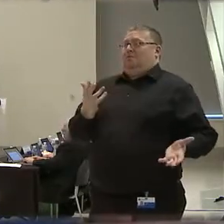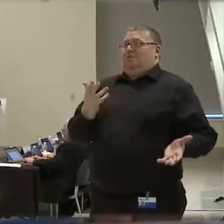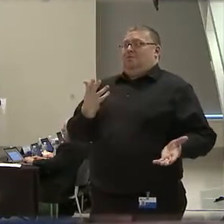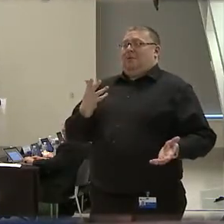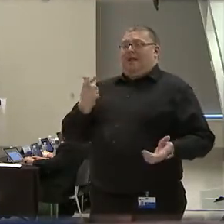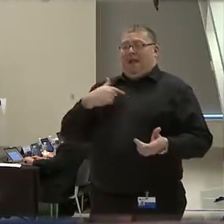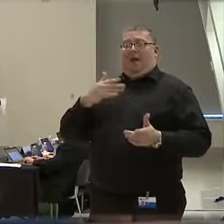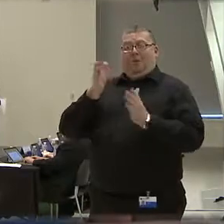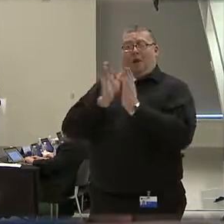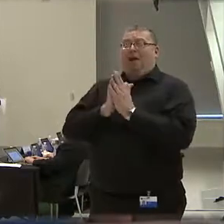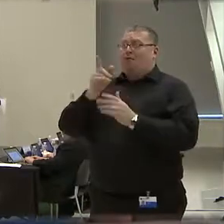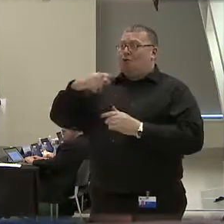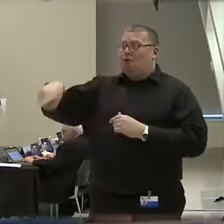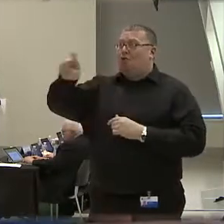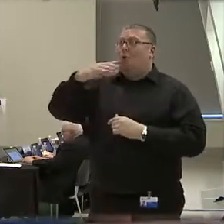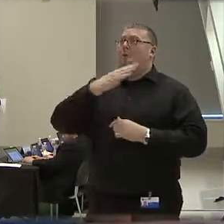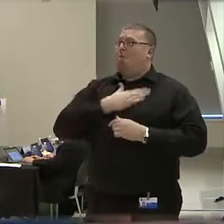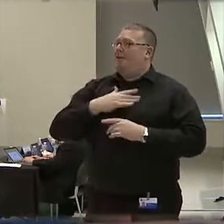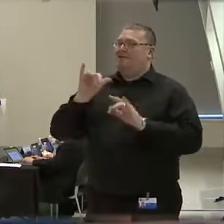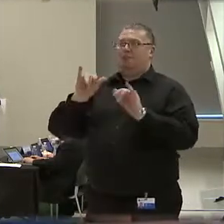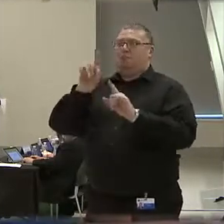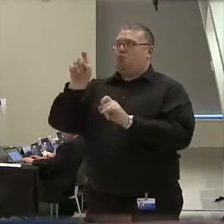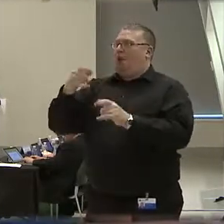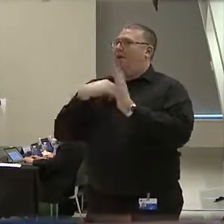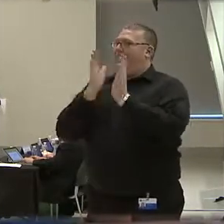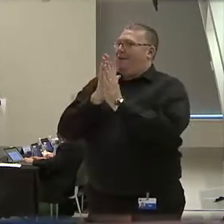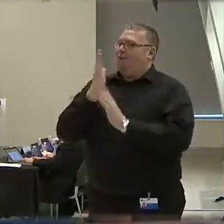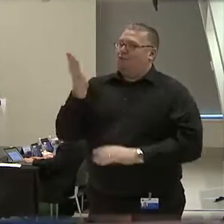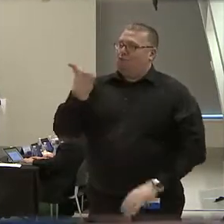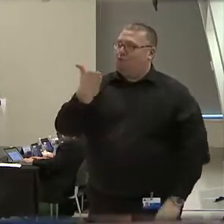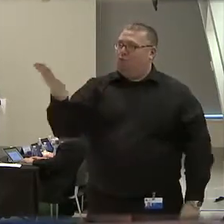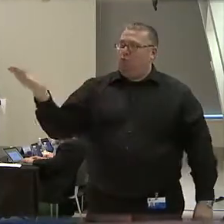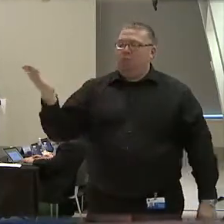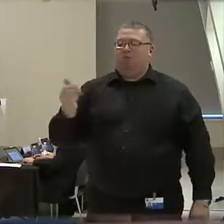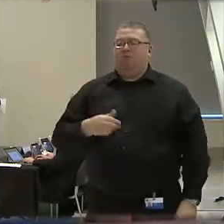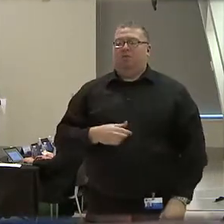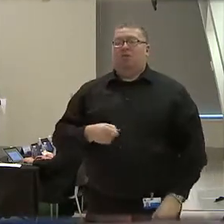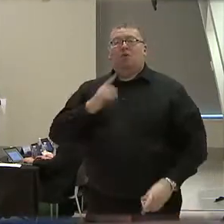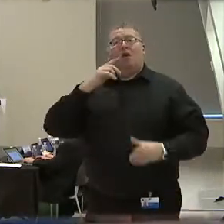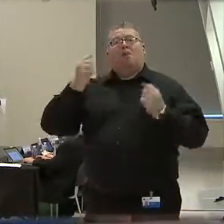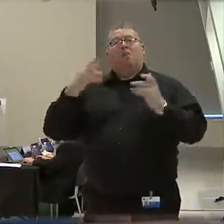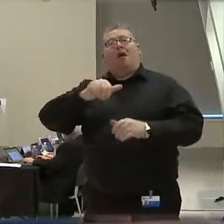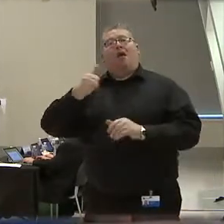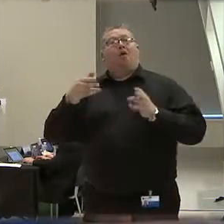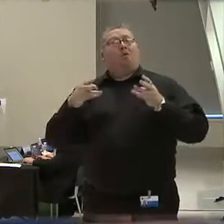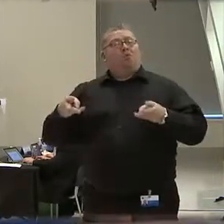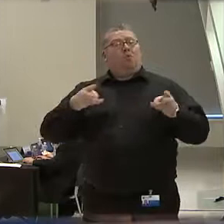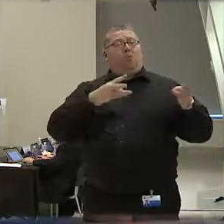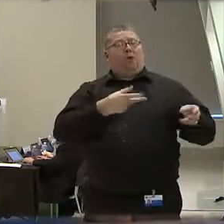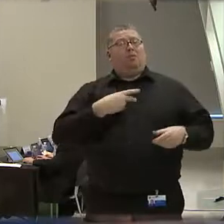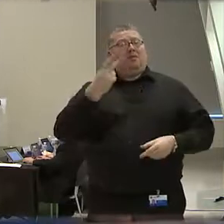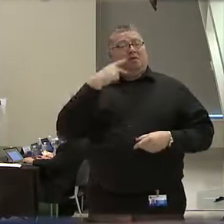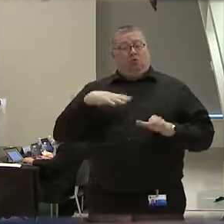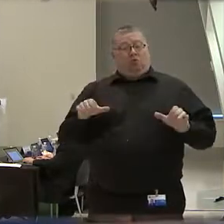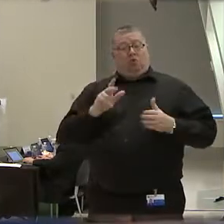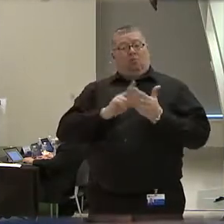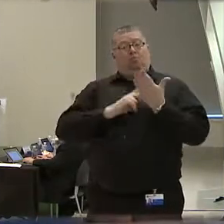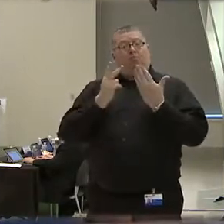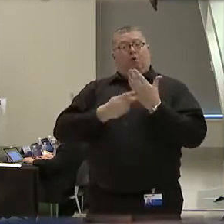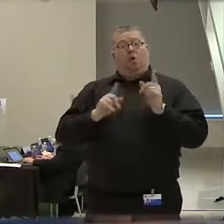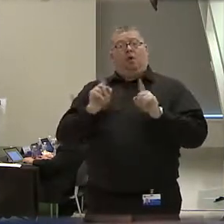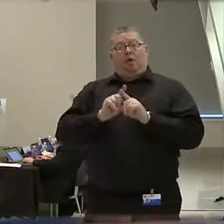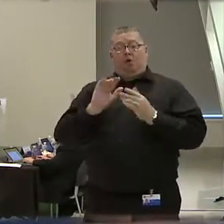would ask you the same question. Now, there are a number of other ways though. Whenever we do a program like Community